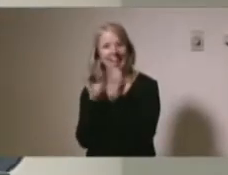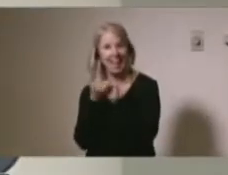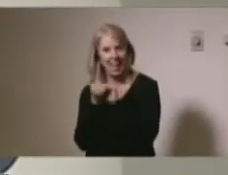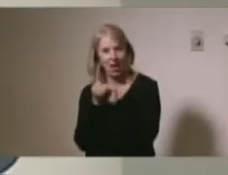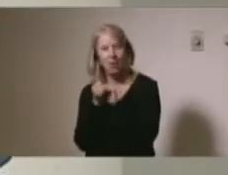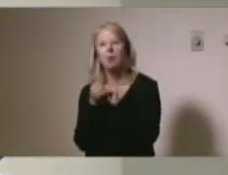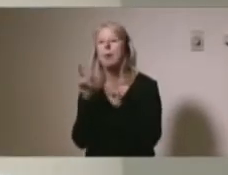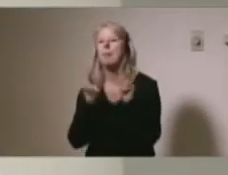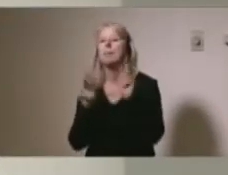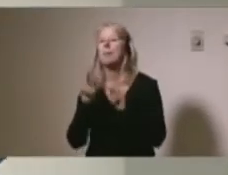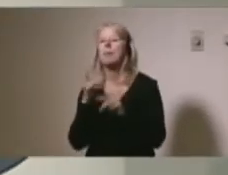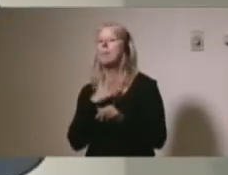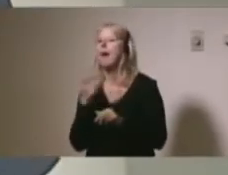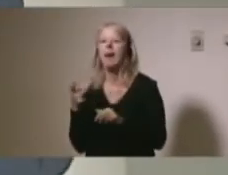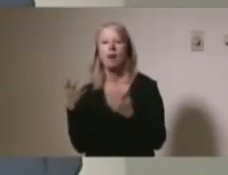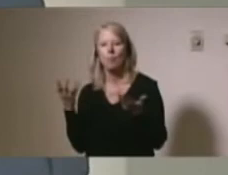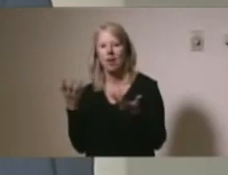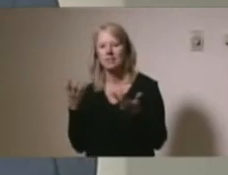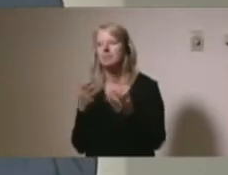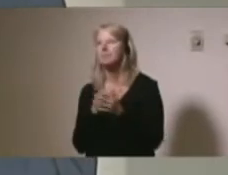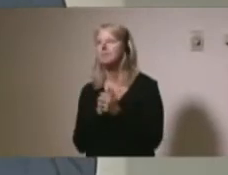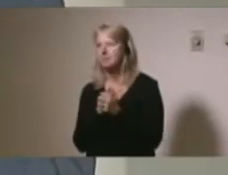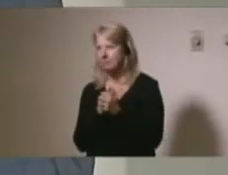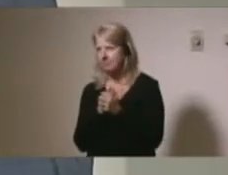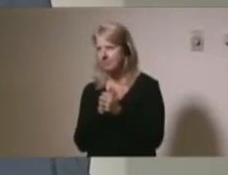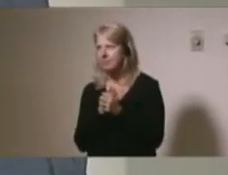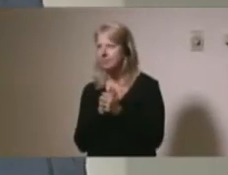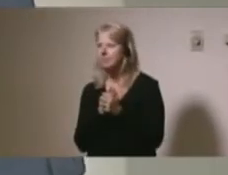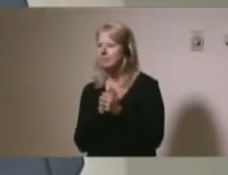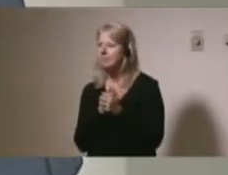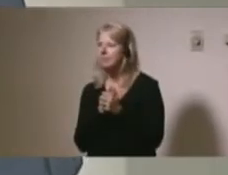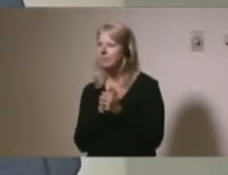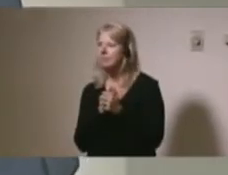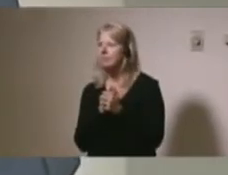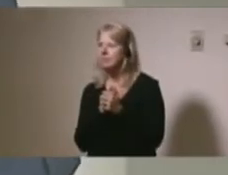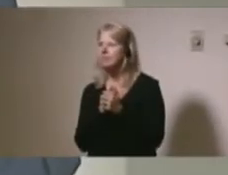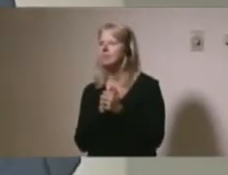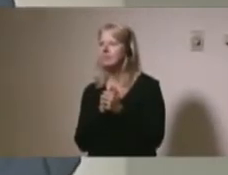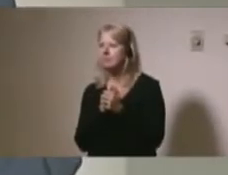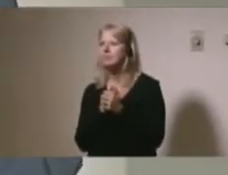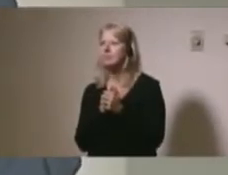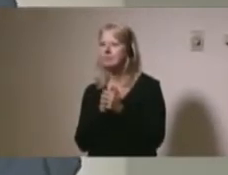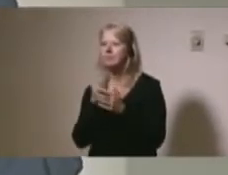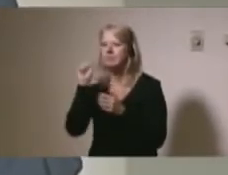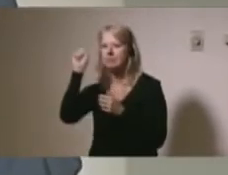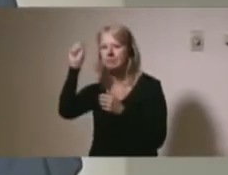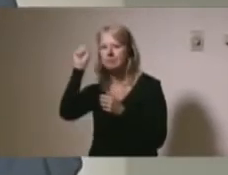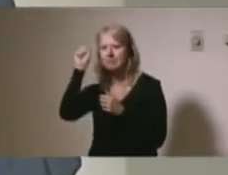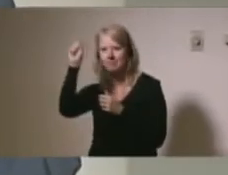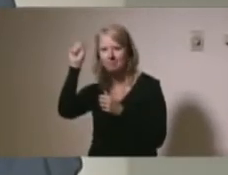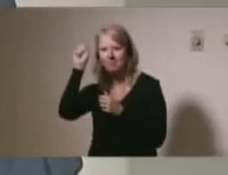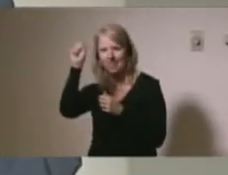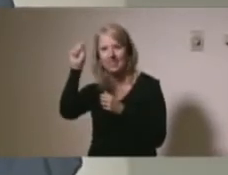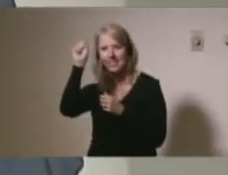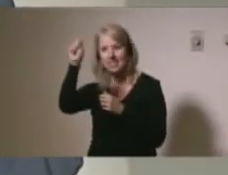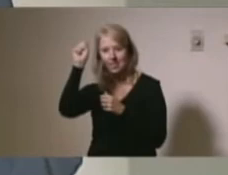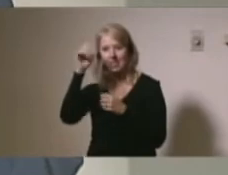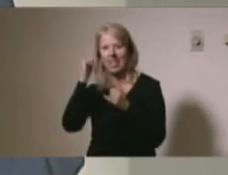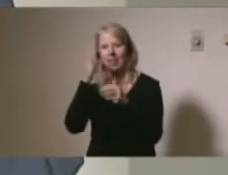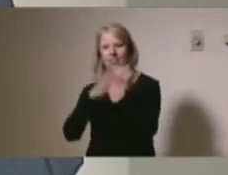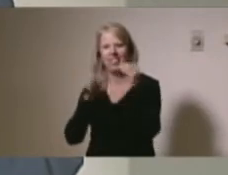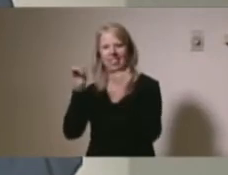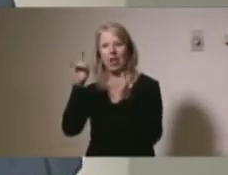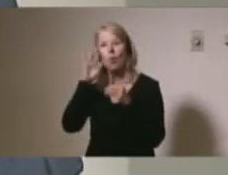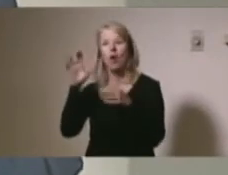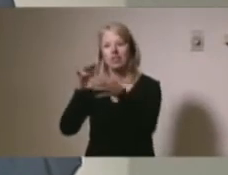will say that's the stereotype of CUPT, but we finish with saying